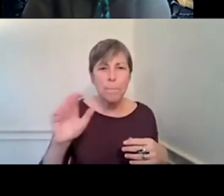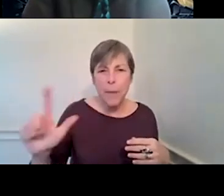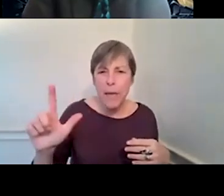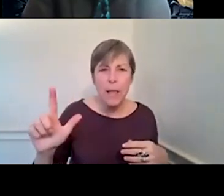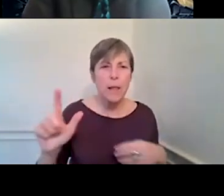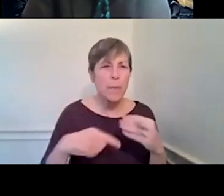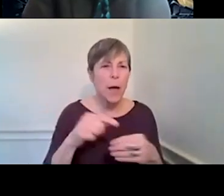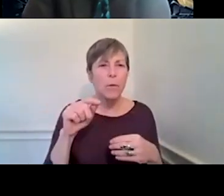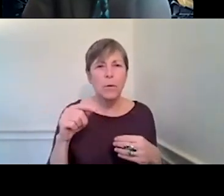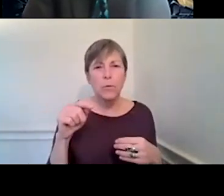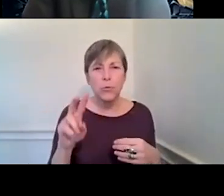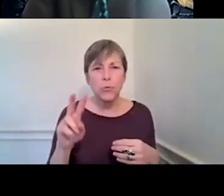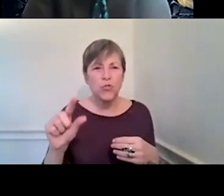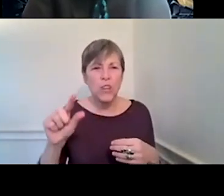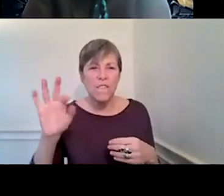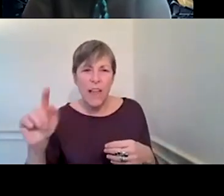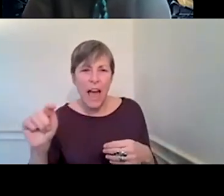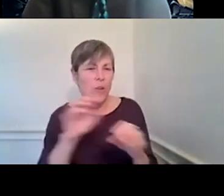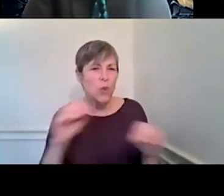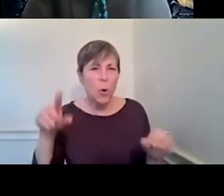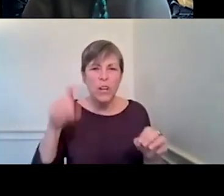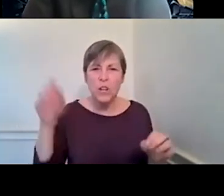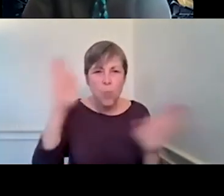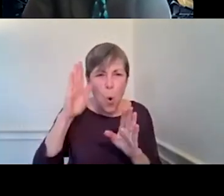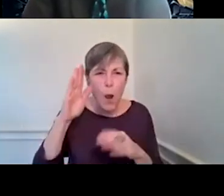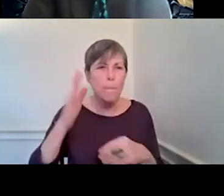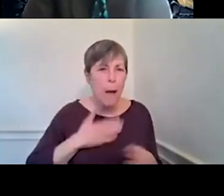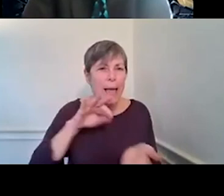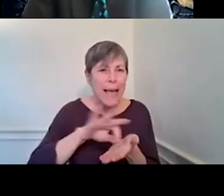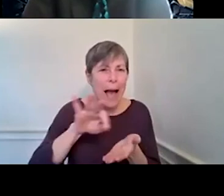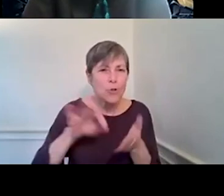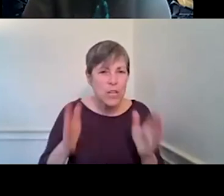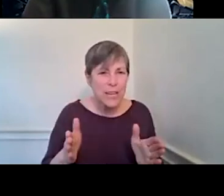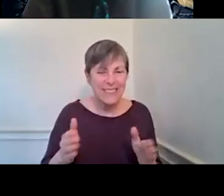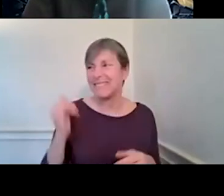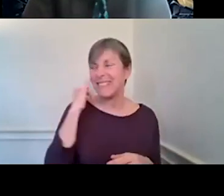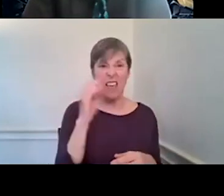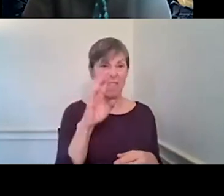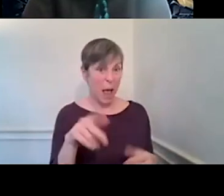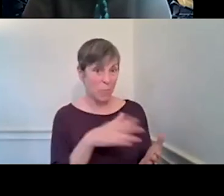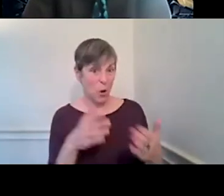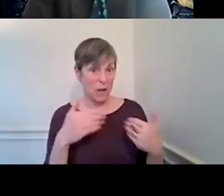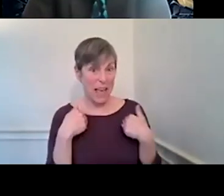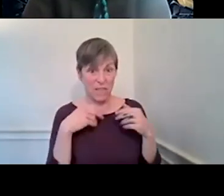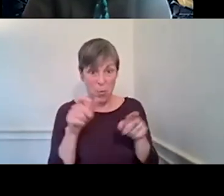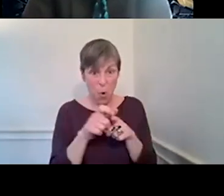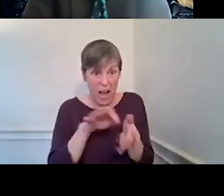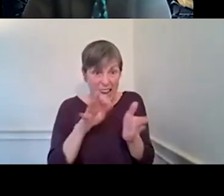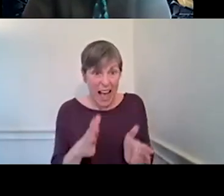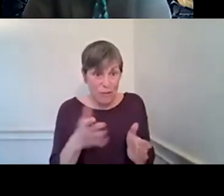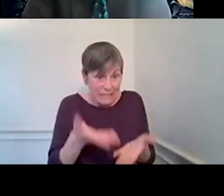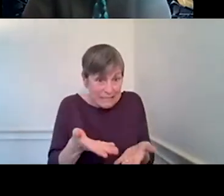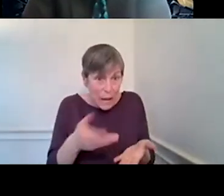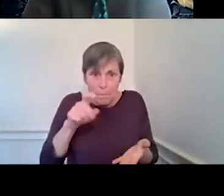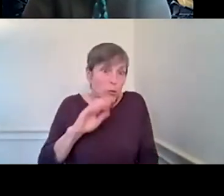accountant. So if the rappers can mention accounting, it's got to be a cool, thing. And I